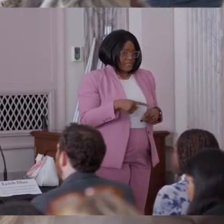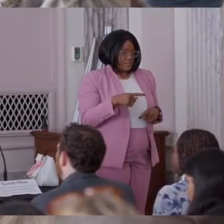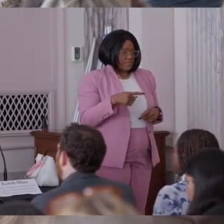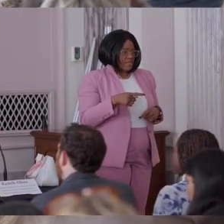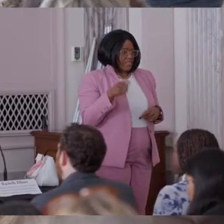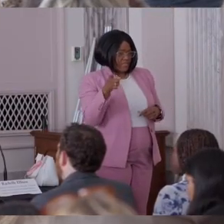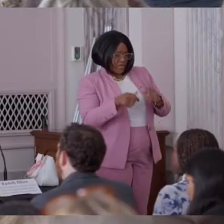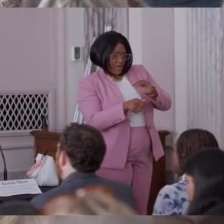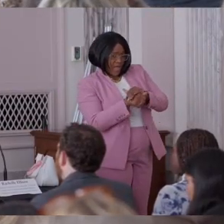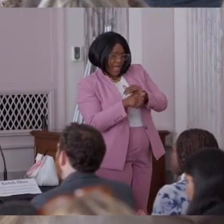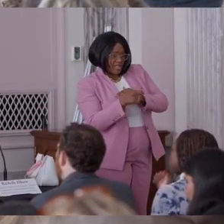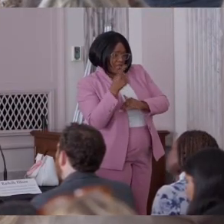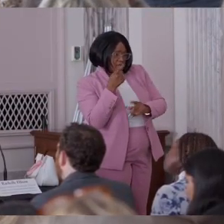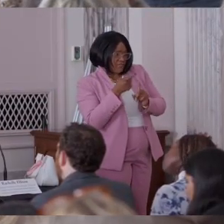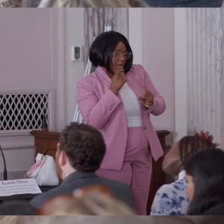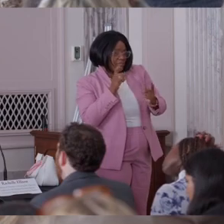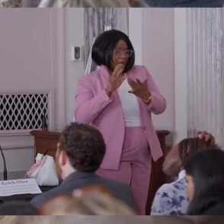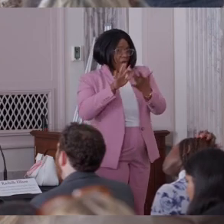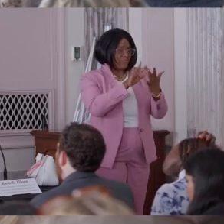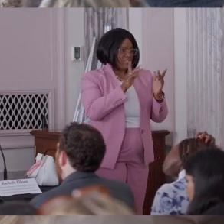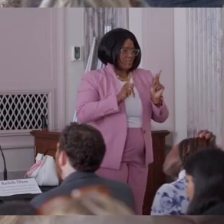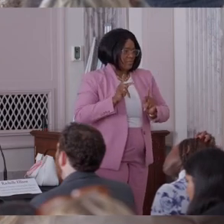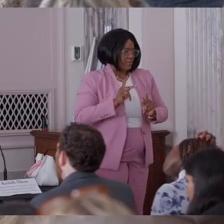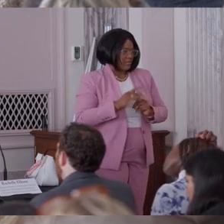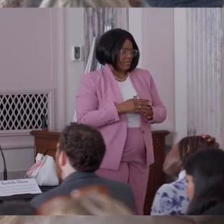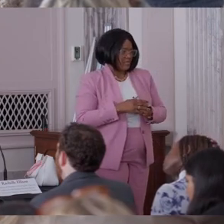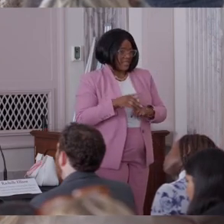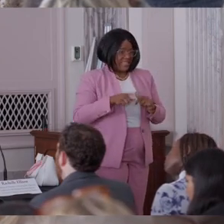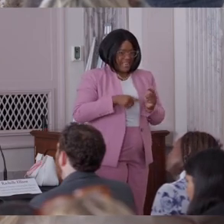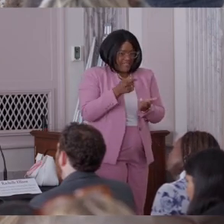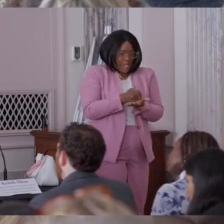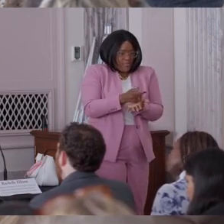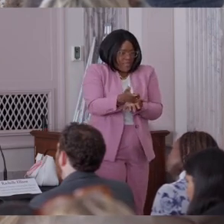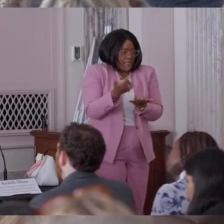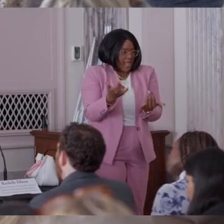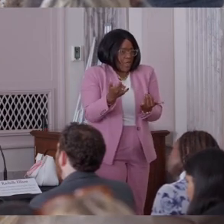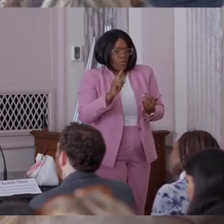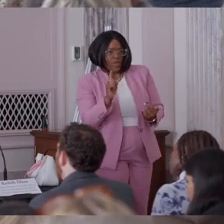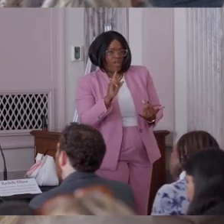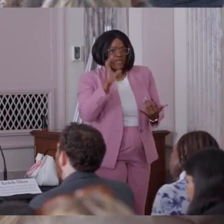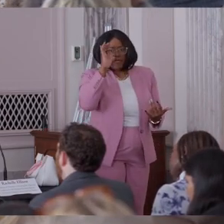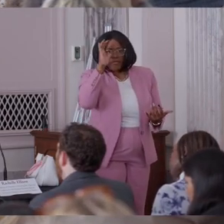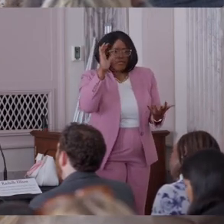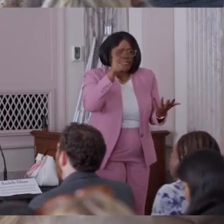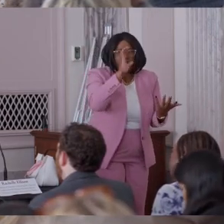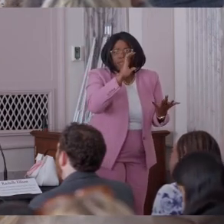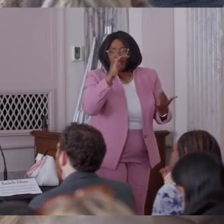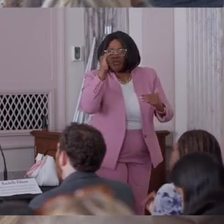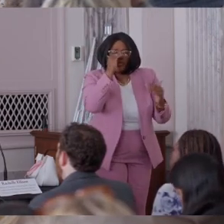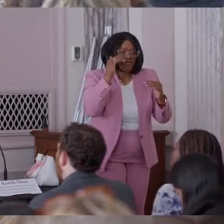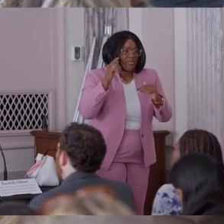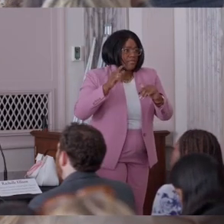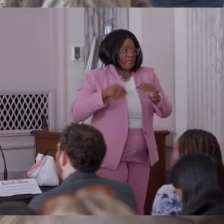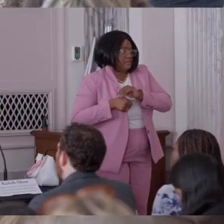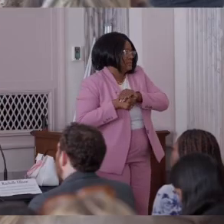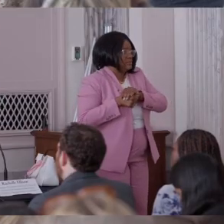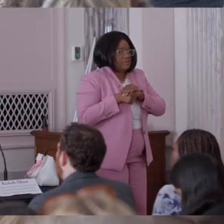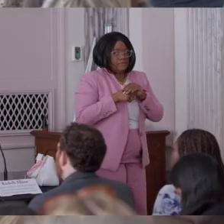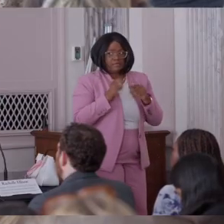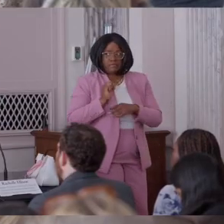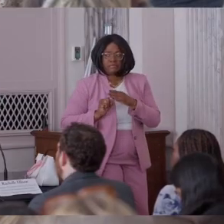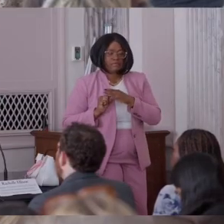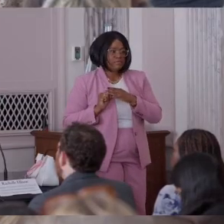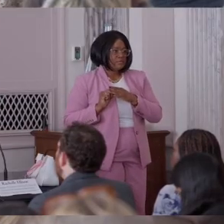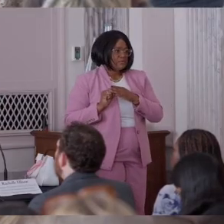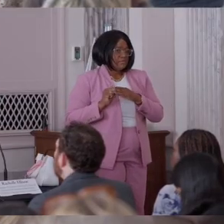also hiding from the outreach workers that would help them be able to manage their way into housing. The